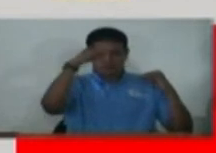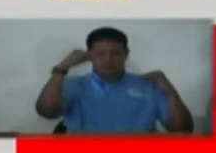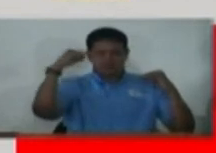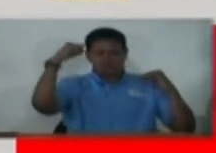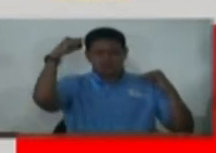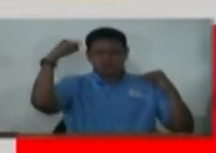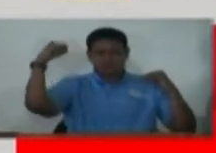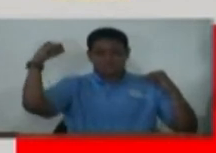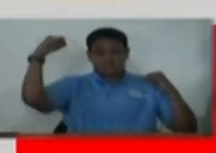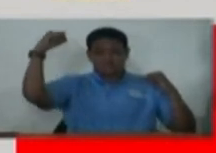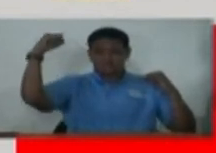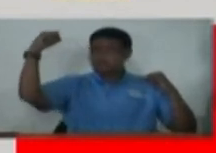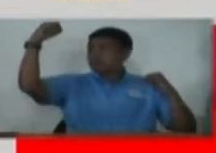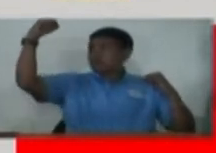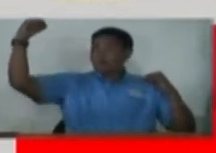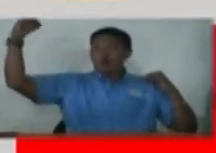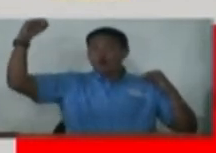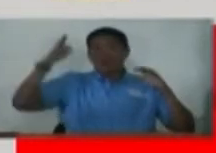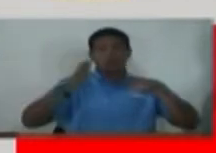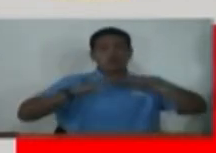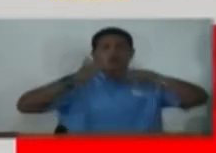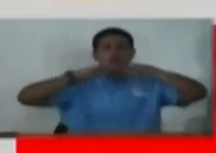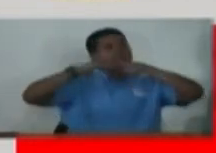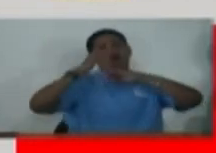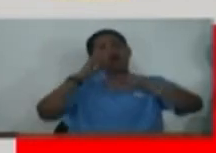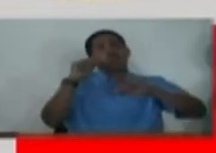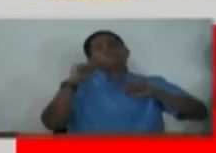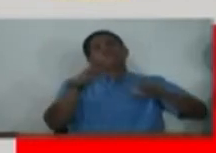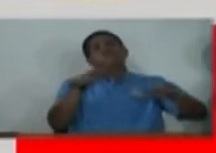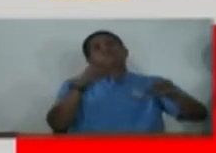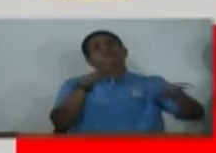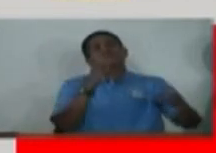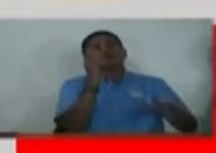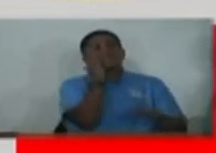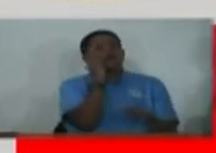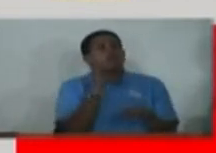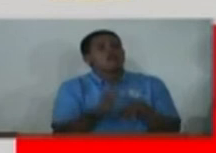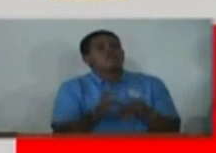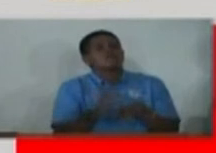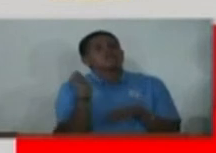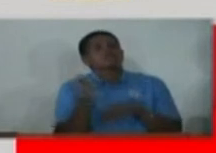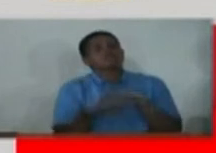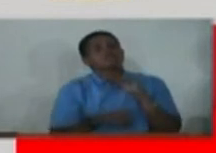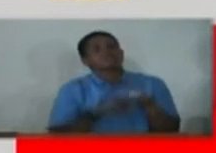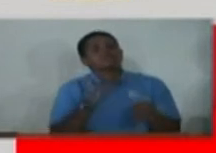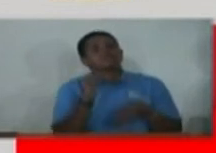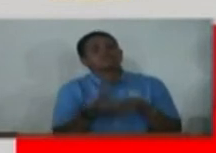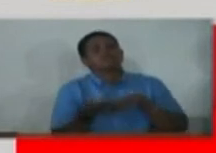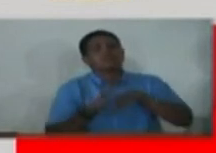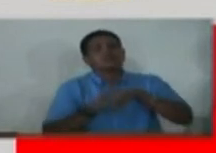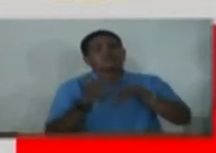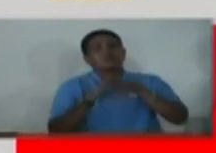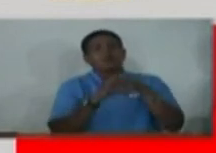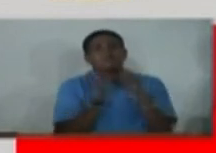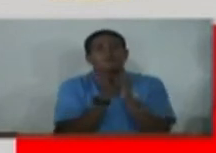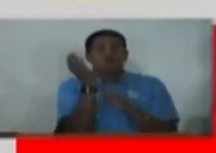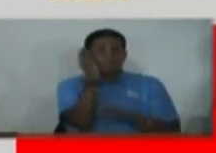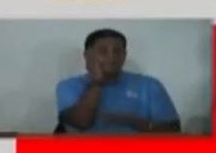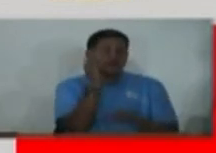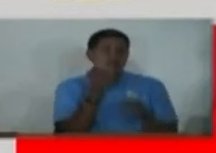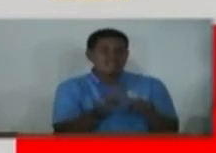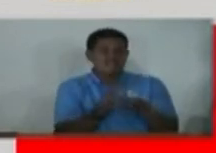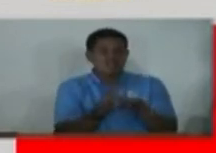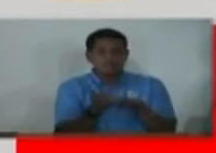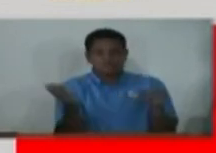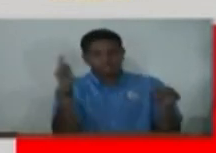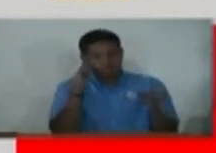consistently increased our hospital bed capacity allocated to COVID-19 patients.